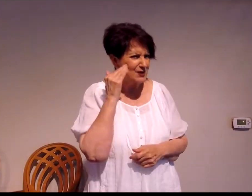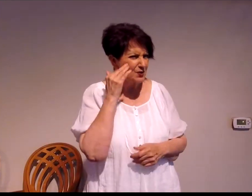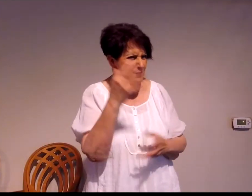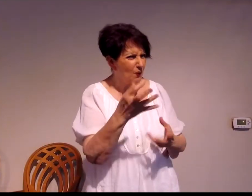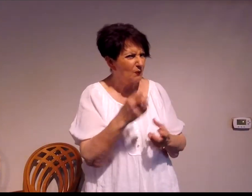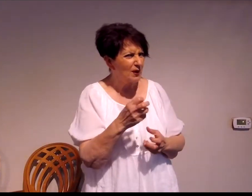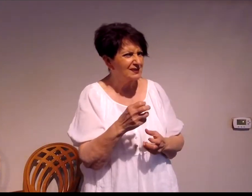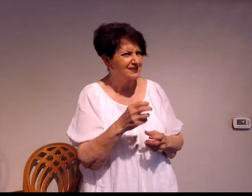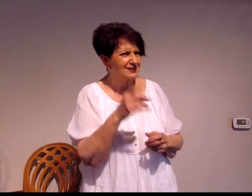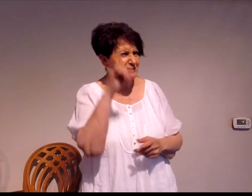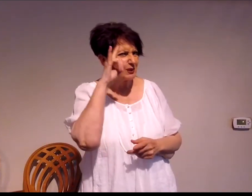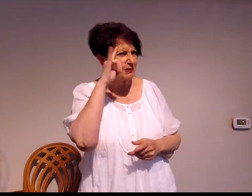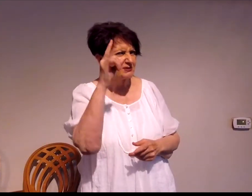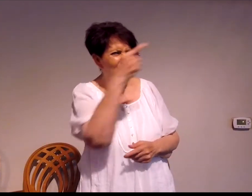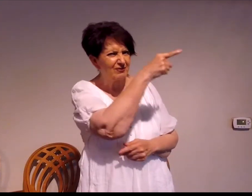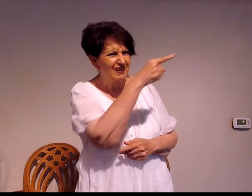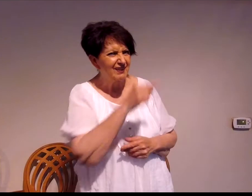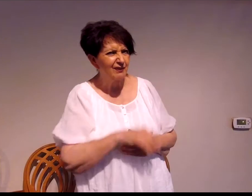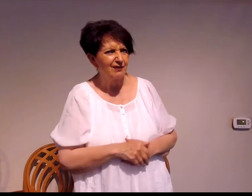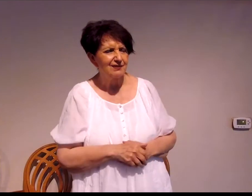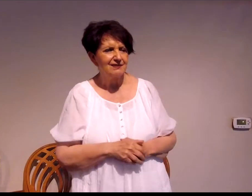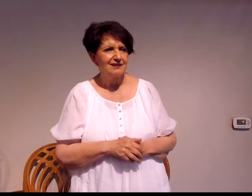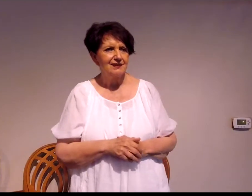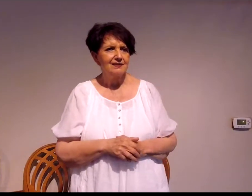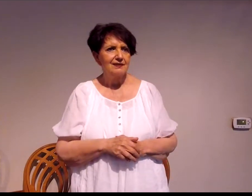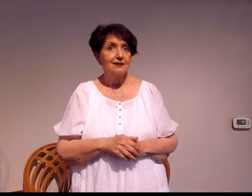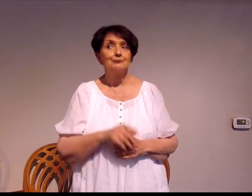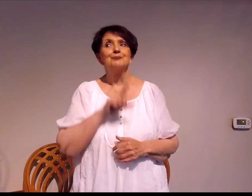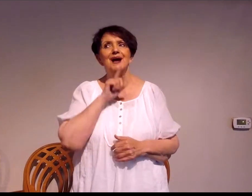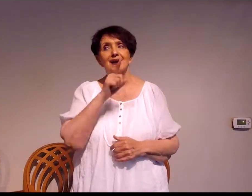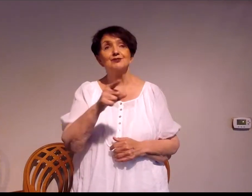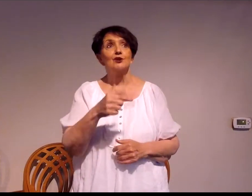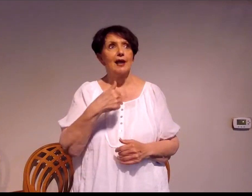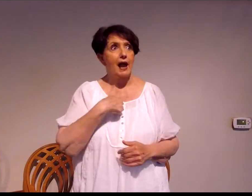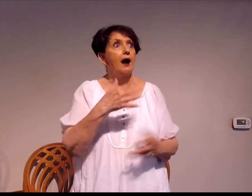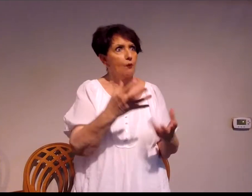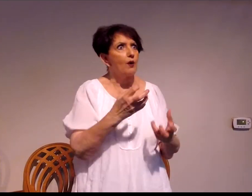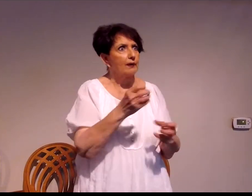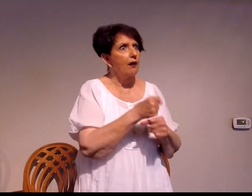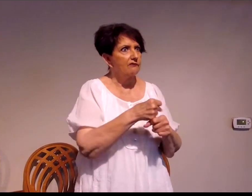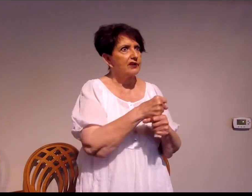just around the corner. When actually I'm the one who wants the coffee.